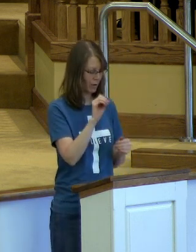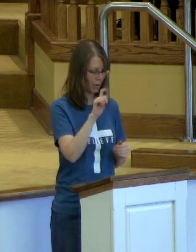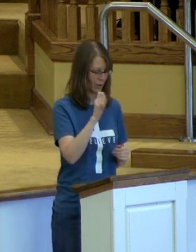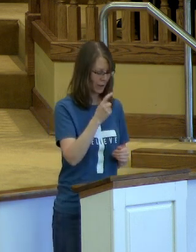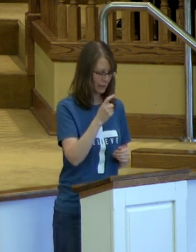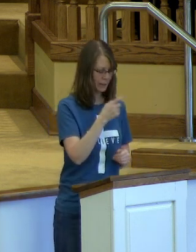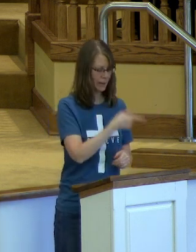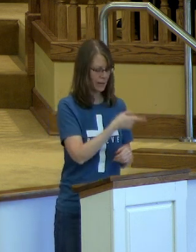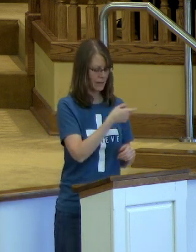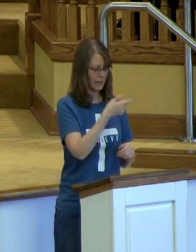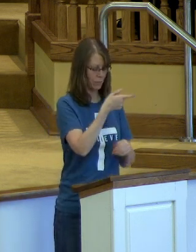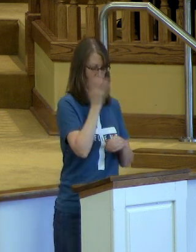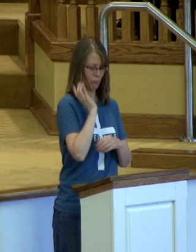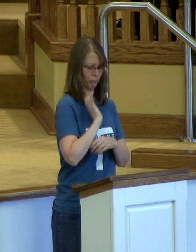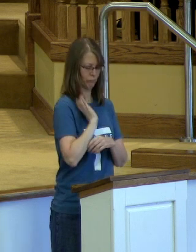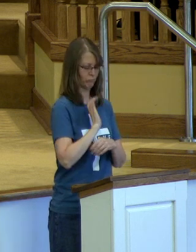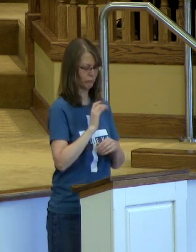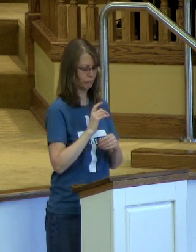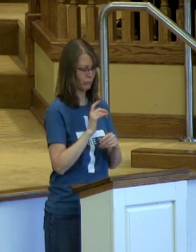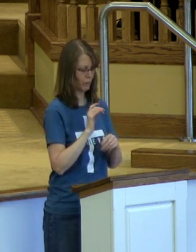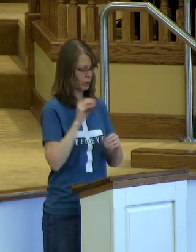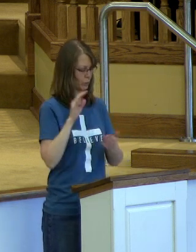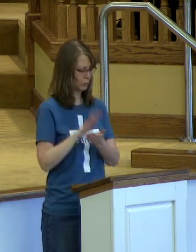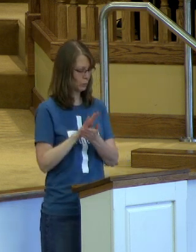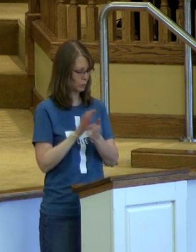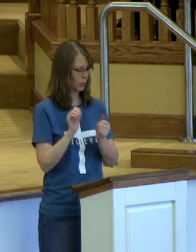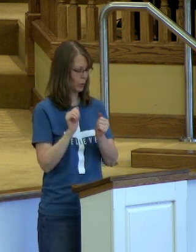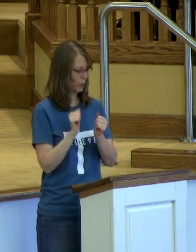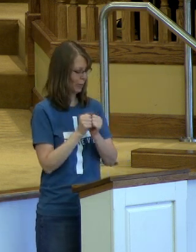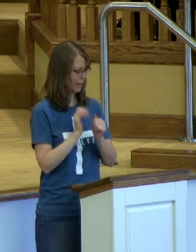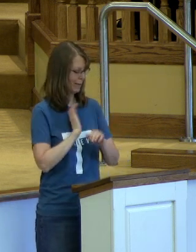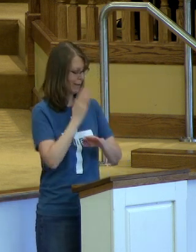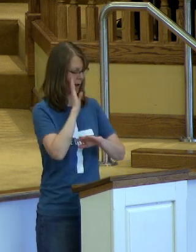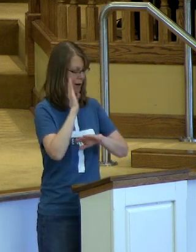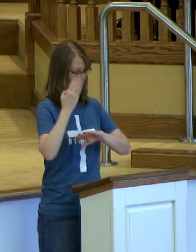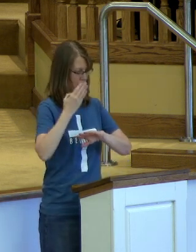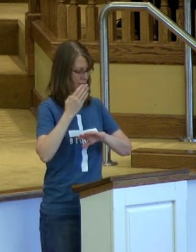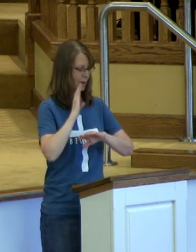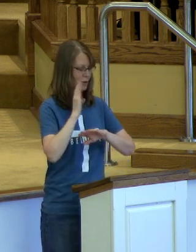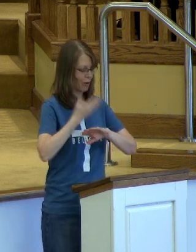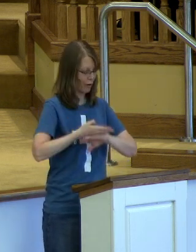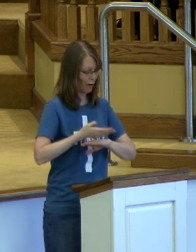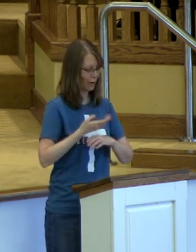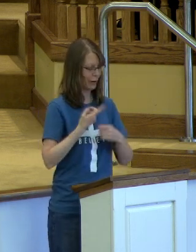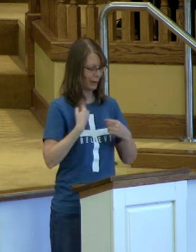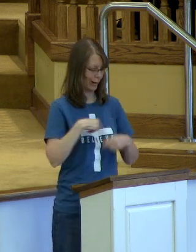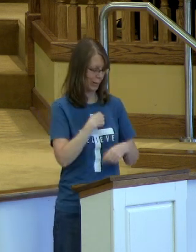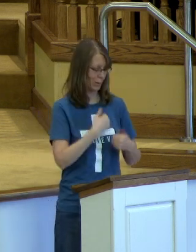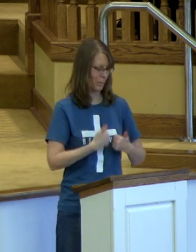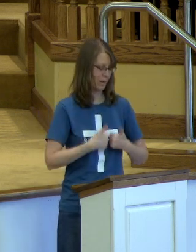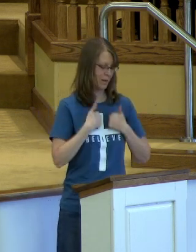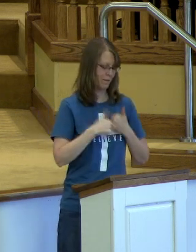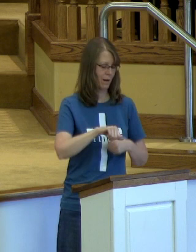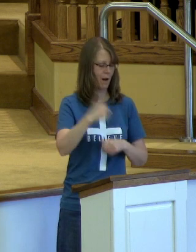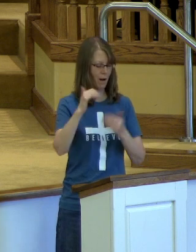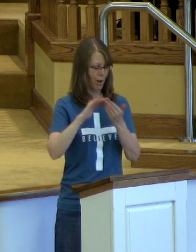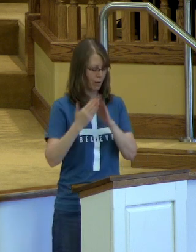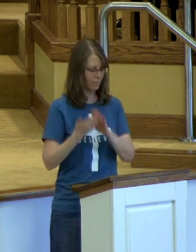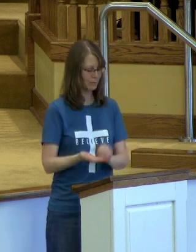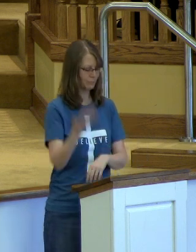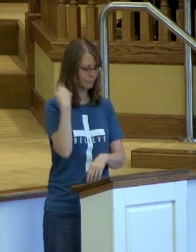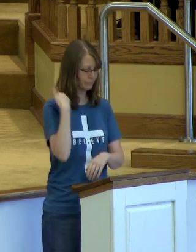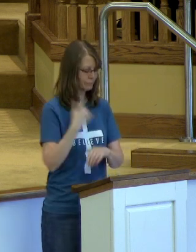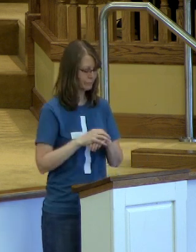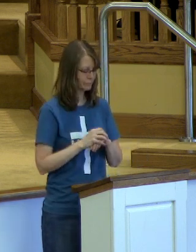He was a former classmate of our daughter, Abigail, when we lived in the village several years ago. WhatsApp has been a good means to converse with